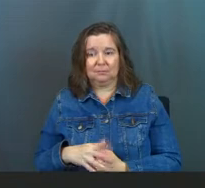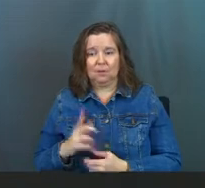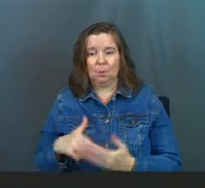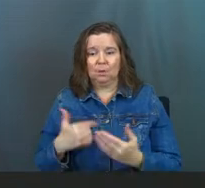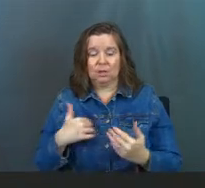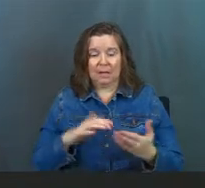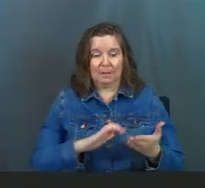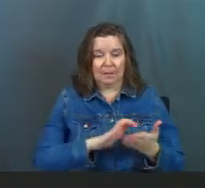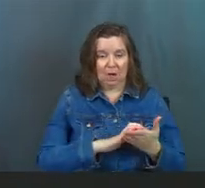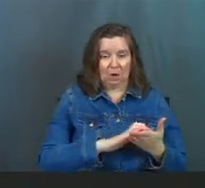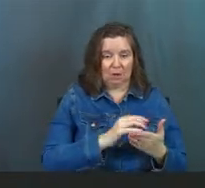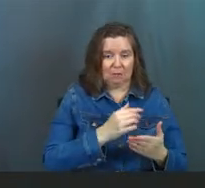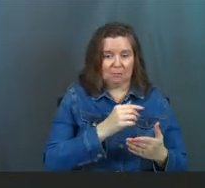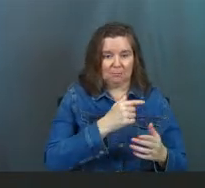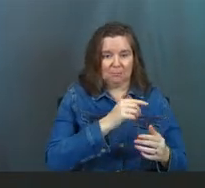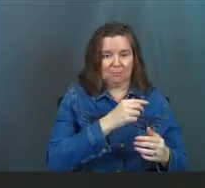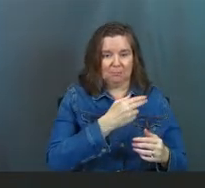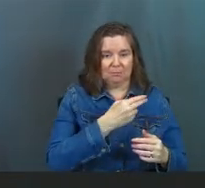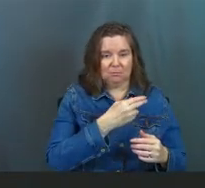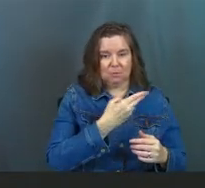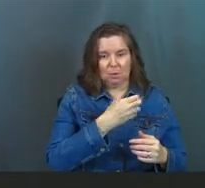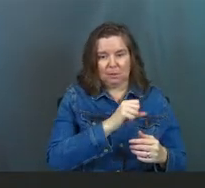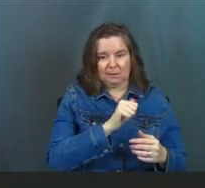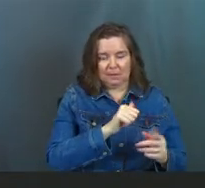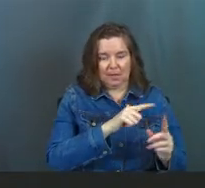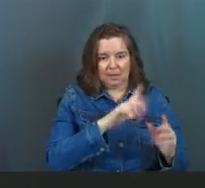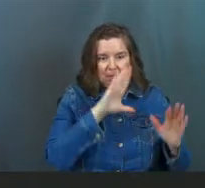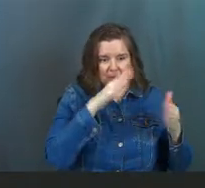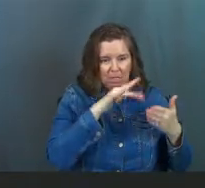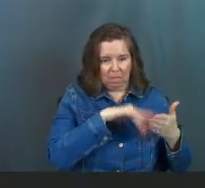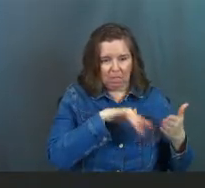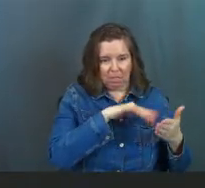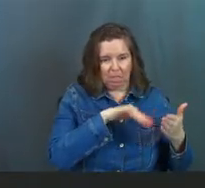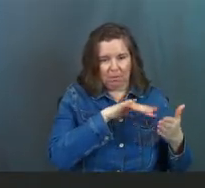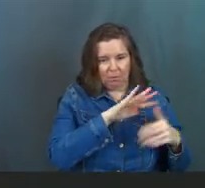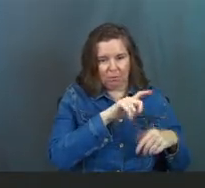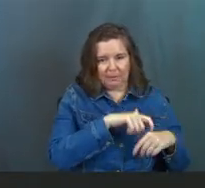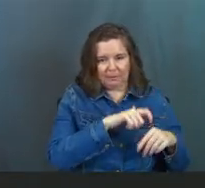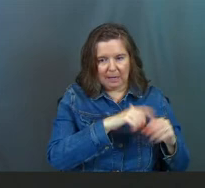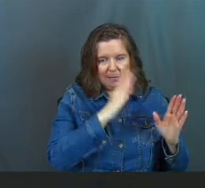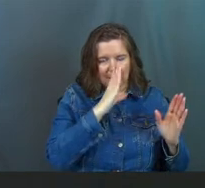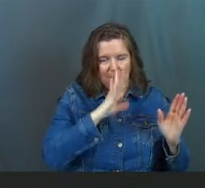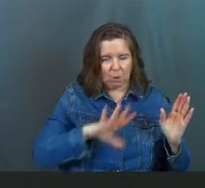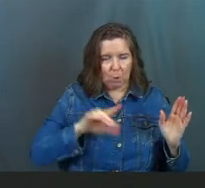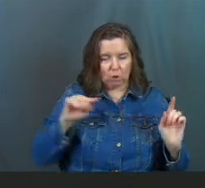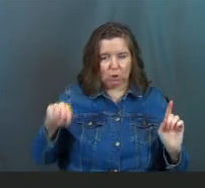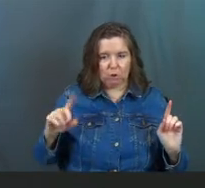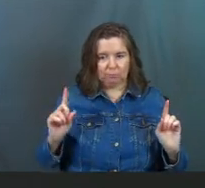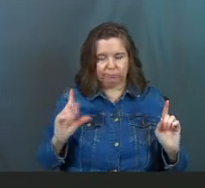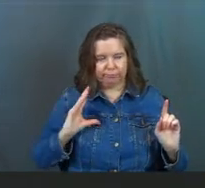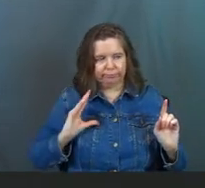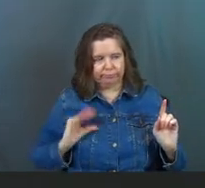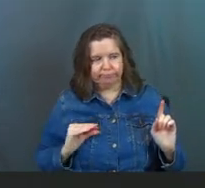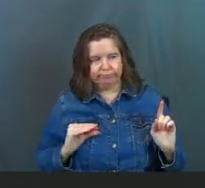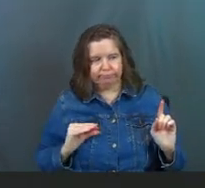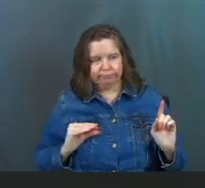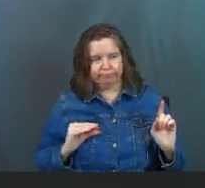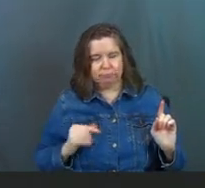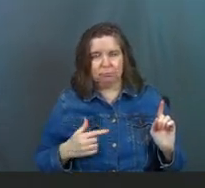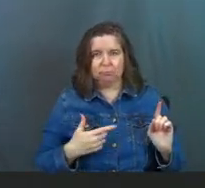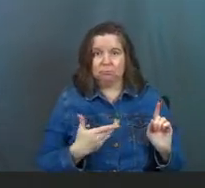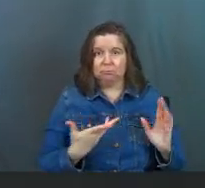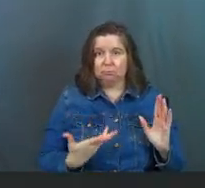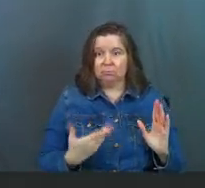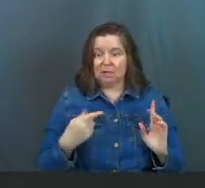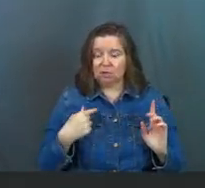And what if she got married to this guy and he's such a man of God and his head's buried in the books all the time, you know? And he's not paying any attention to her at